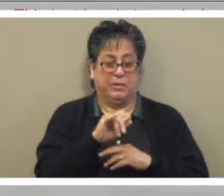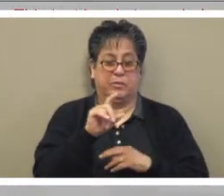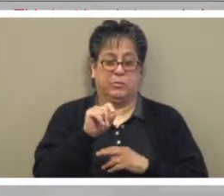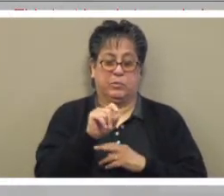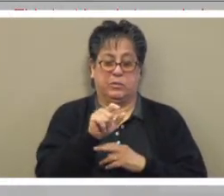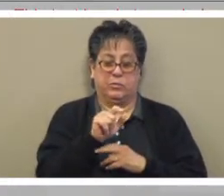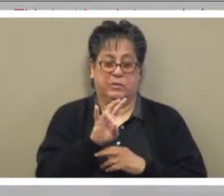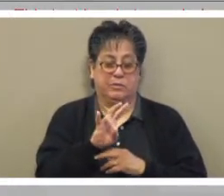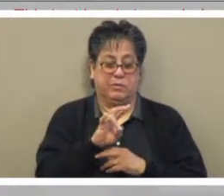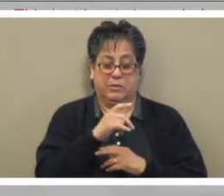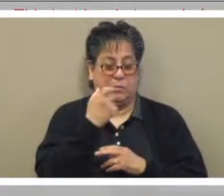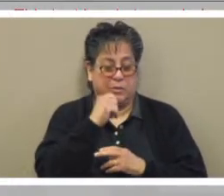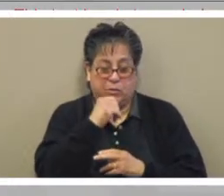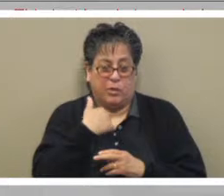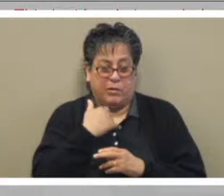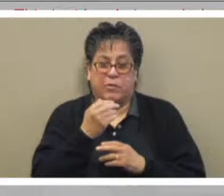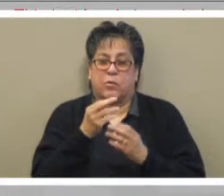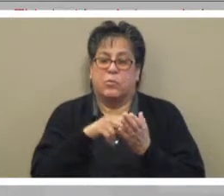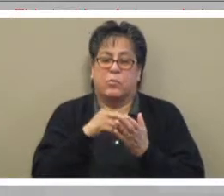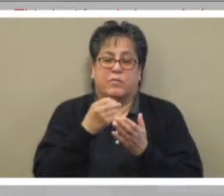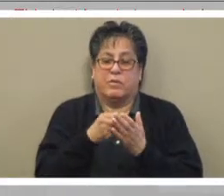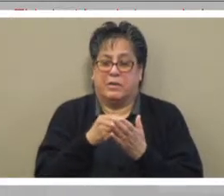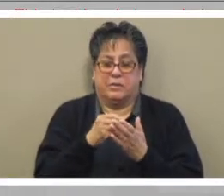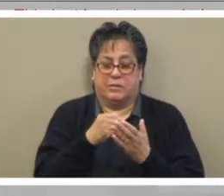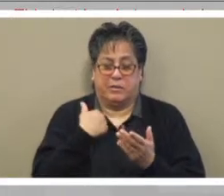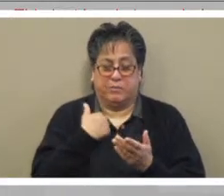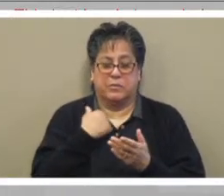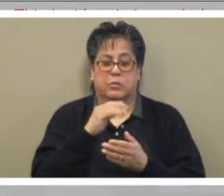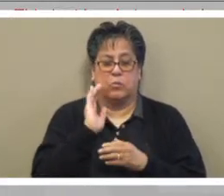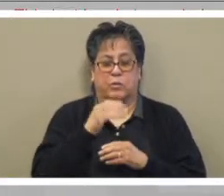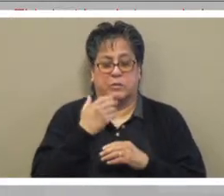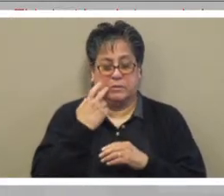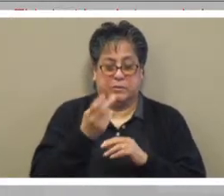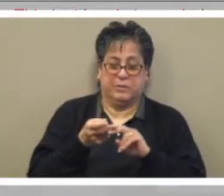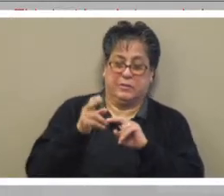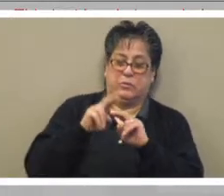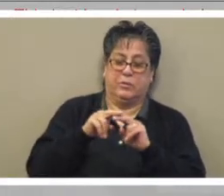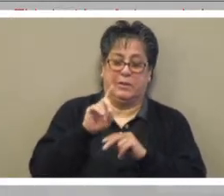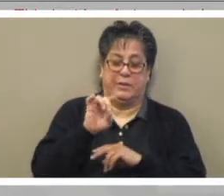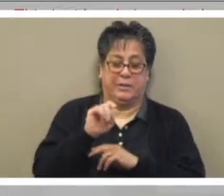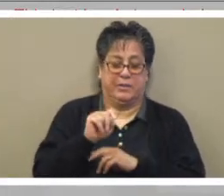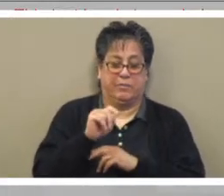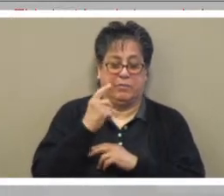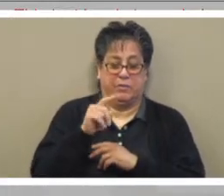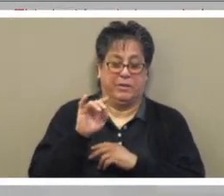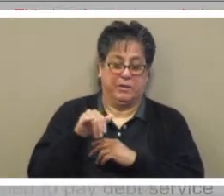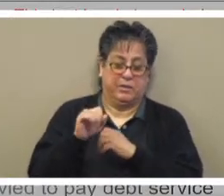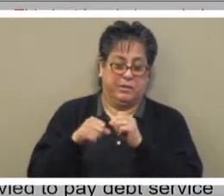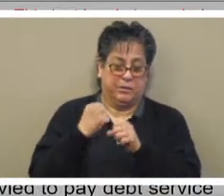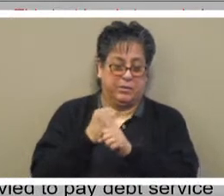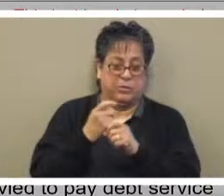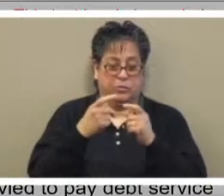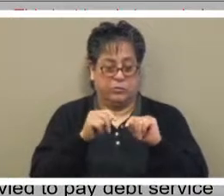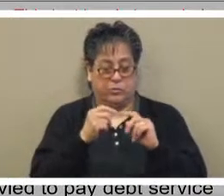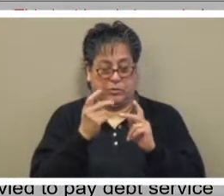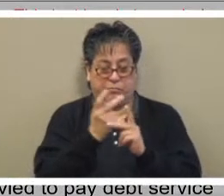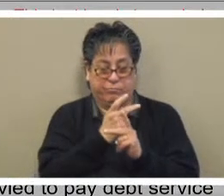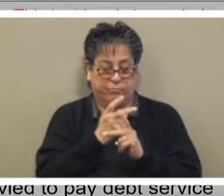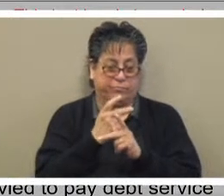because we don't have a refinancing and we know we're going to have a pretty large increase in the amount of debt we'll be issuing that year to fund those capital